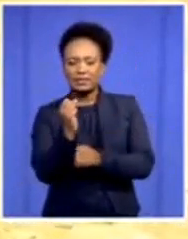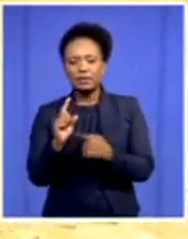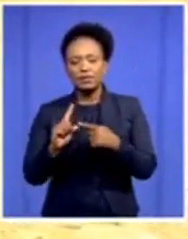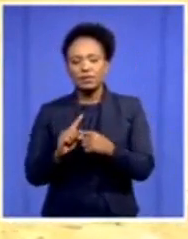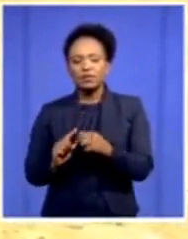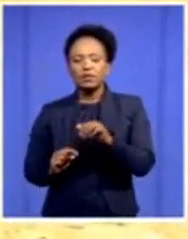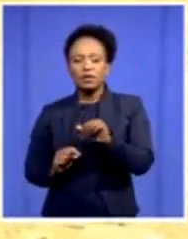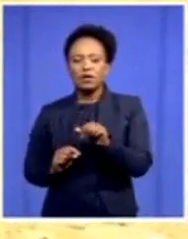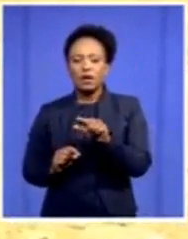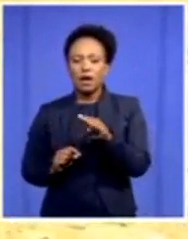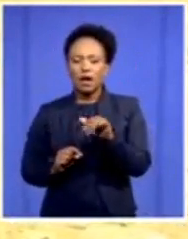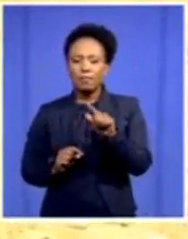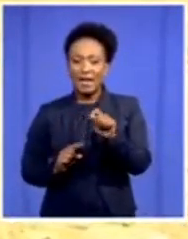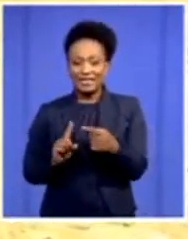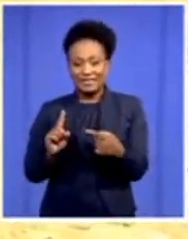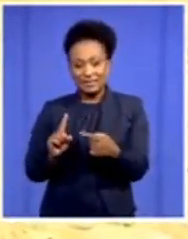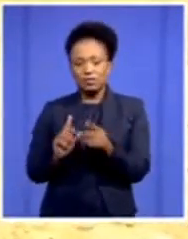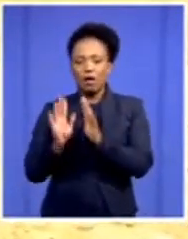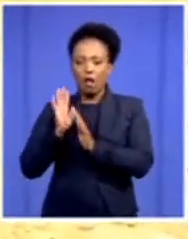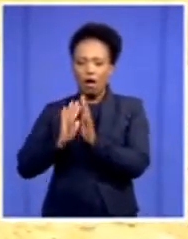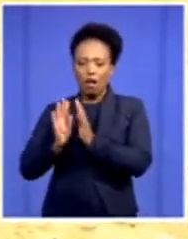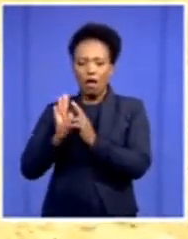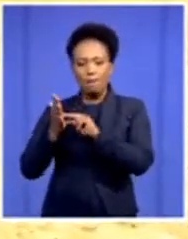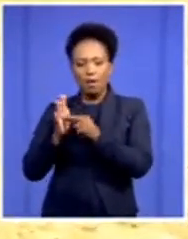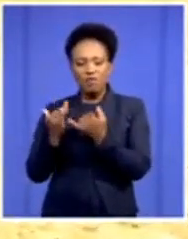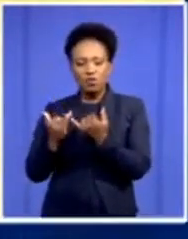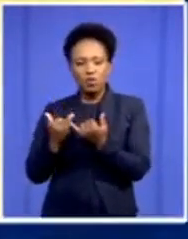telling us about their plans regarding today's budget. Desiree, I'll hand back to you in studio.